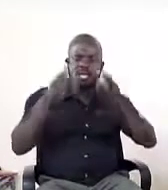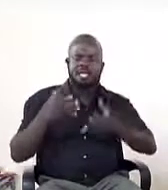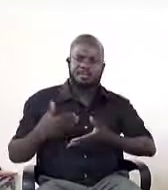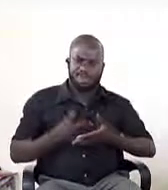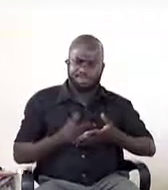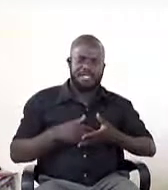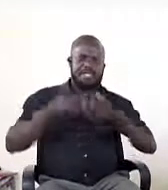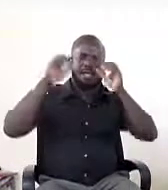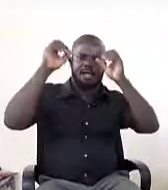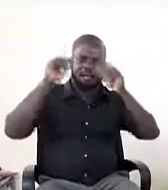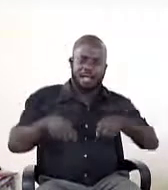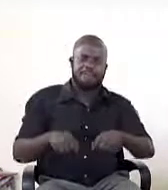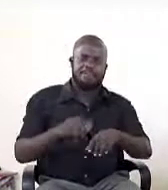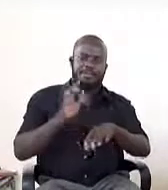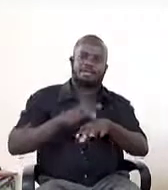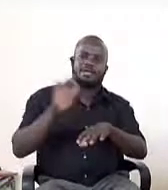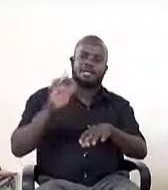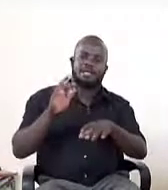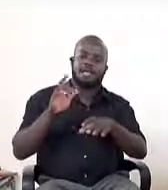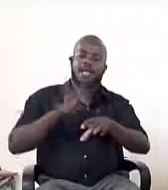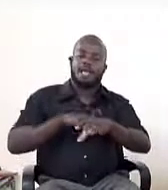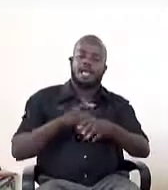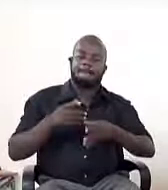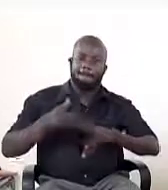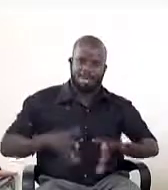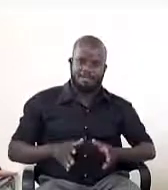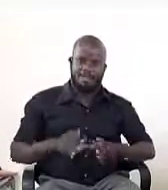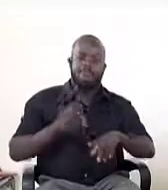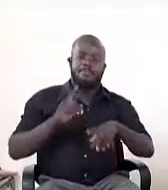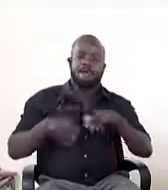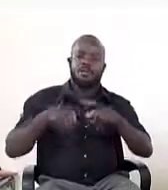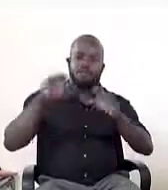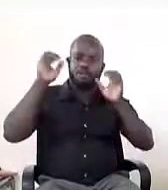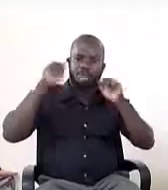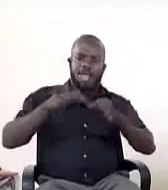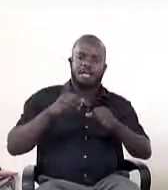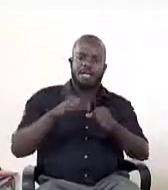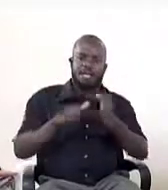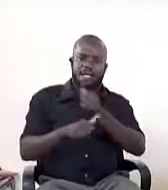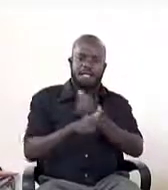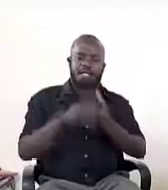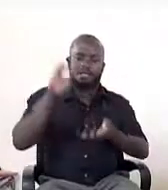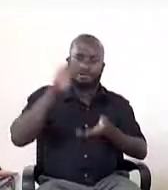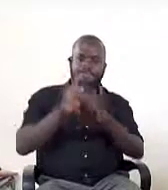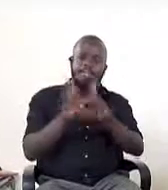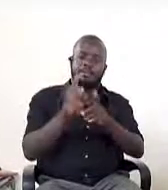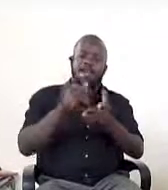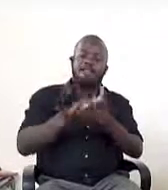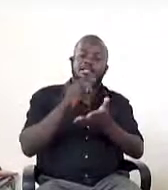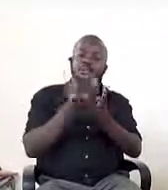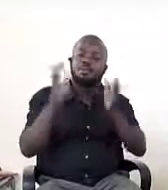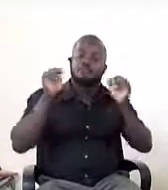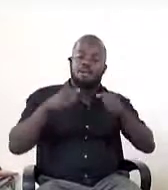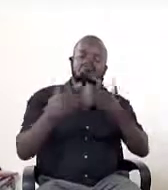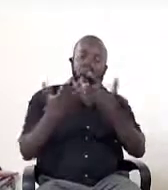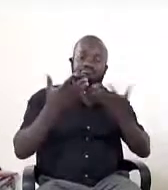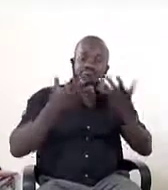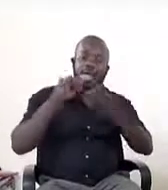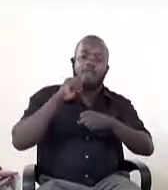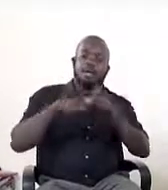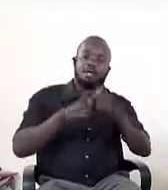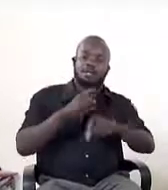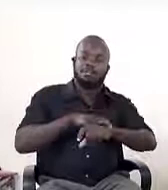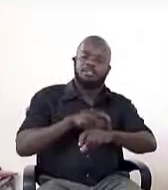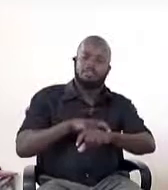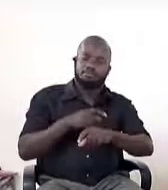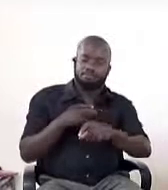many infants can be infected during birth, but we can reduce that risk too, and that's something else that we're going to be talking